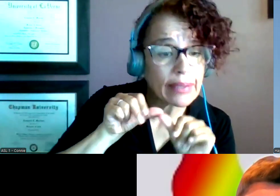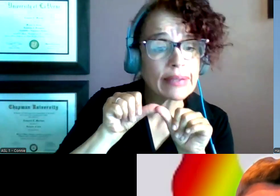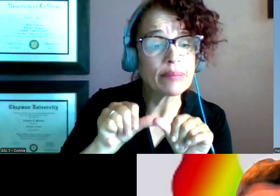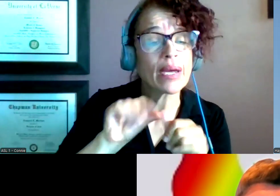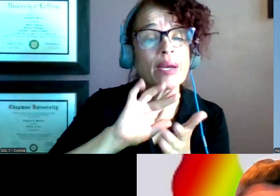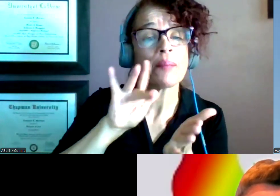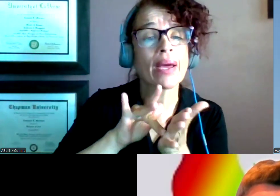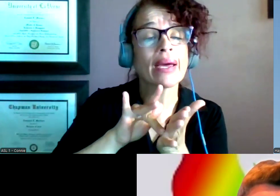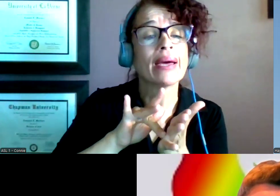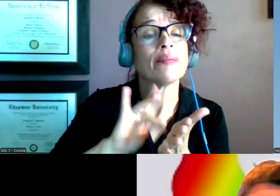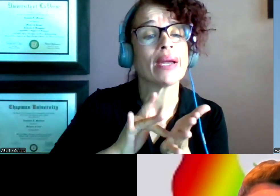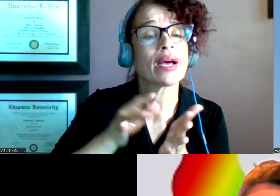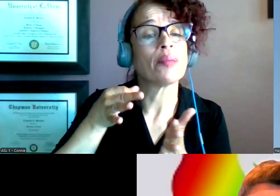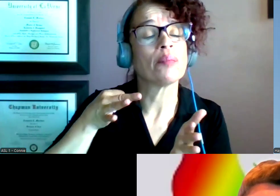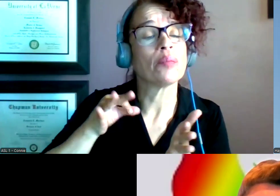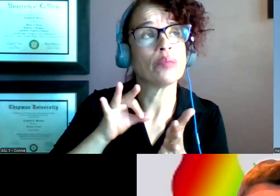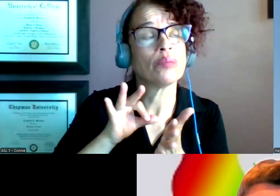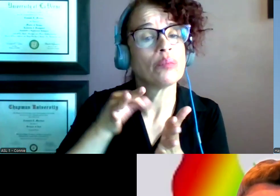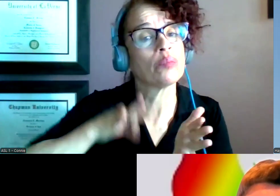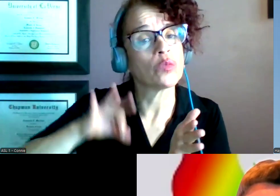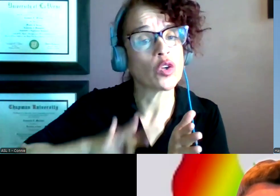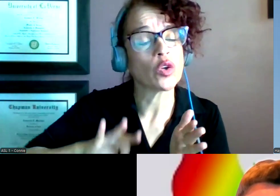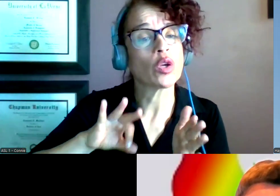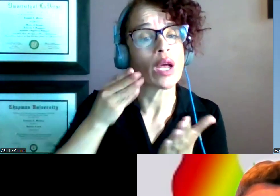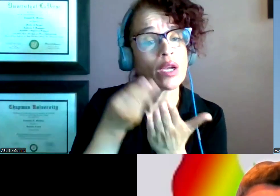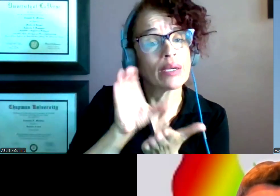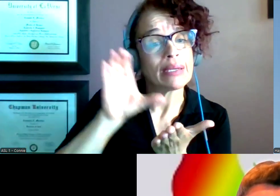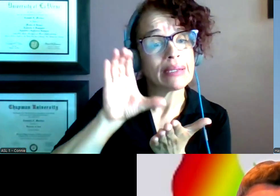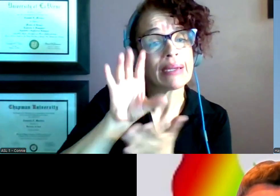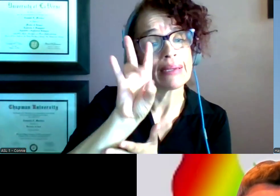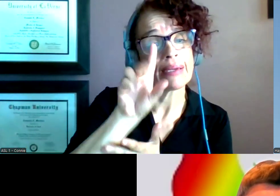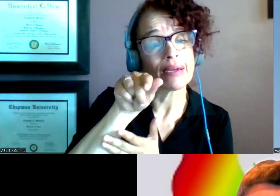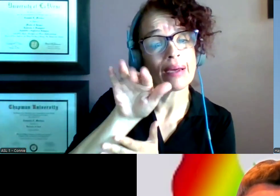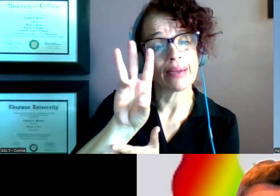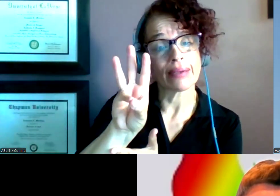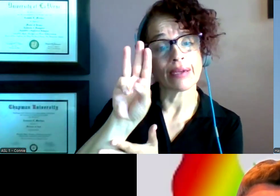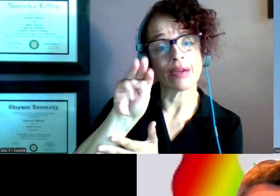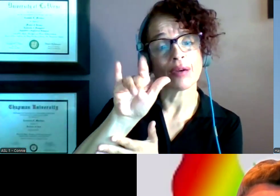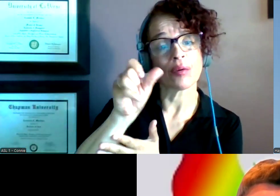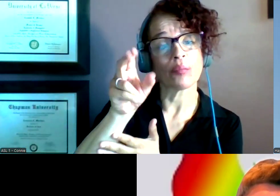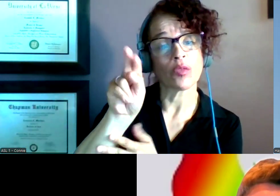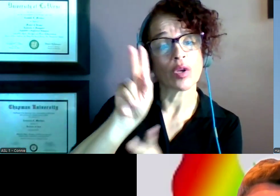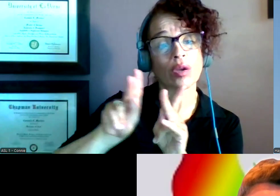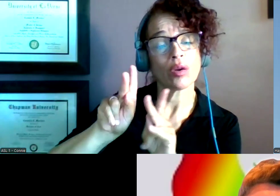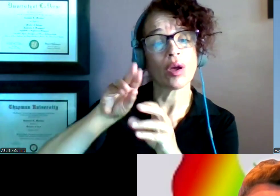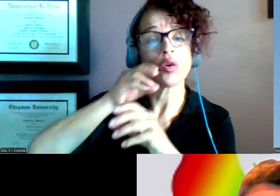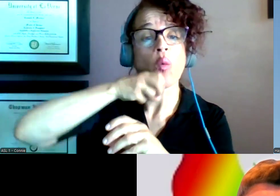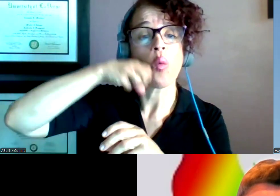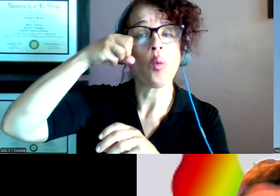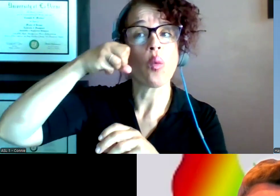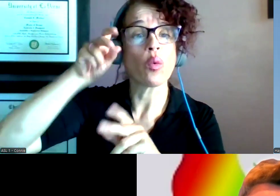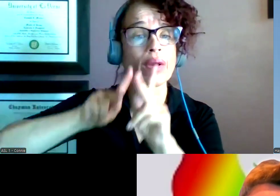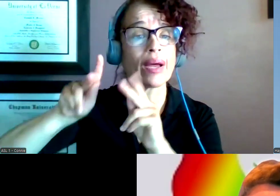Medi-Cal benefit. The Congressional Budget Office estimates at least 7.6 million people, including older adults and